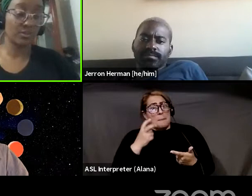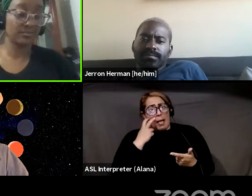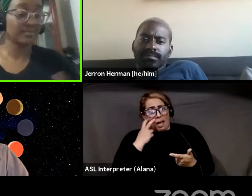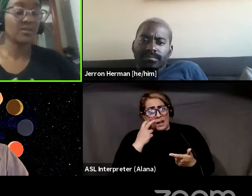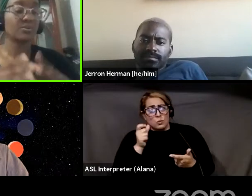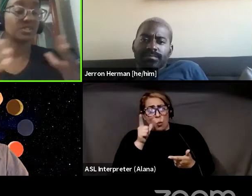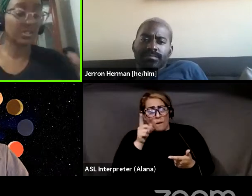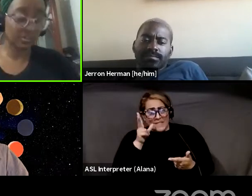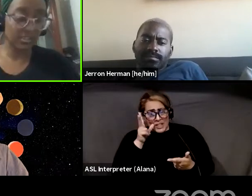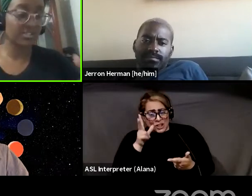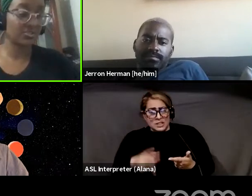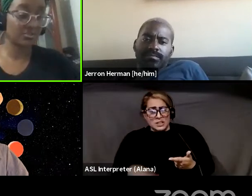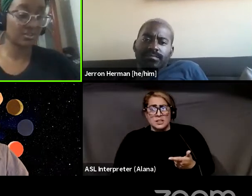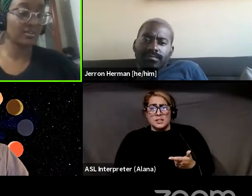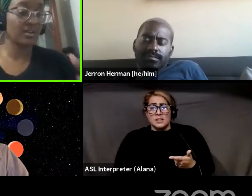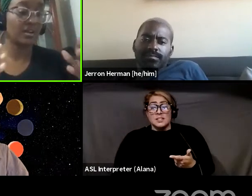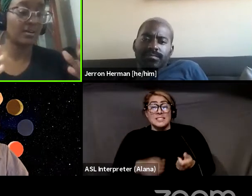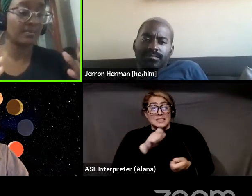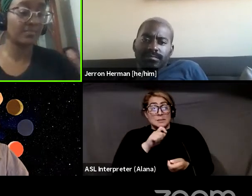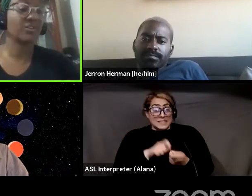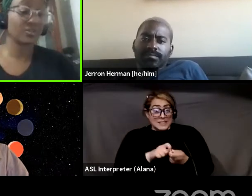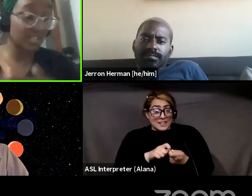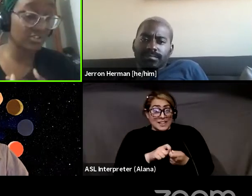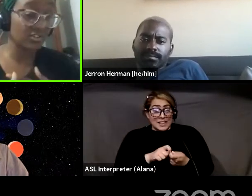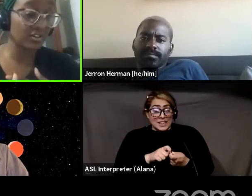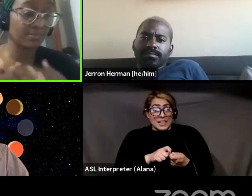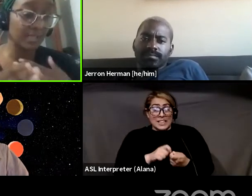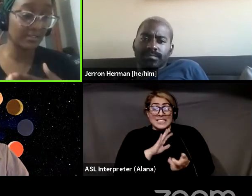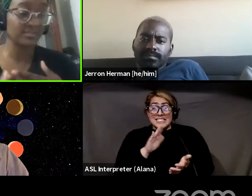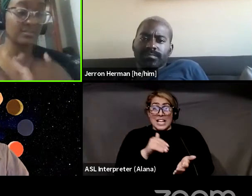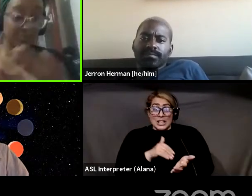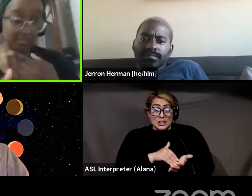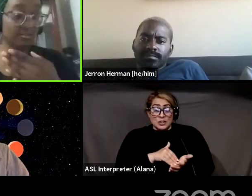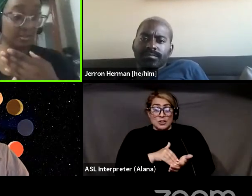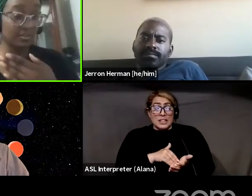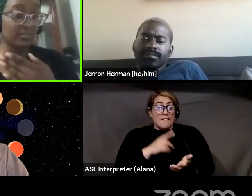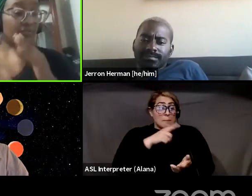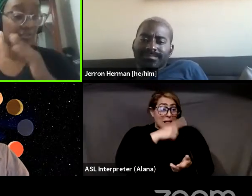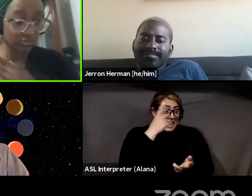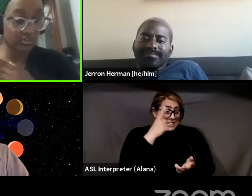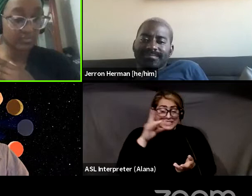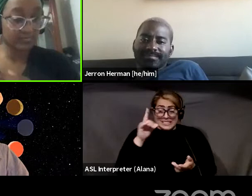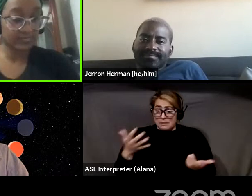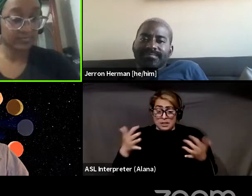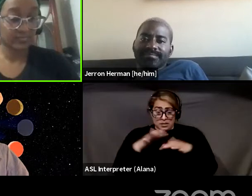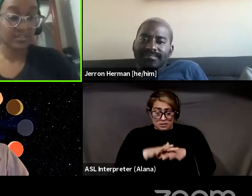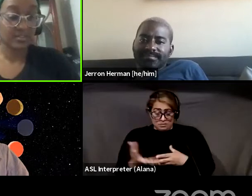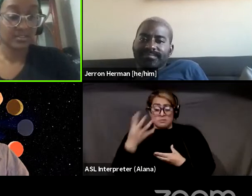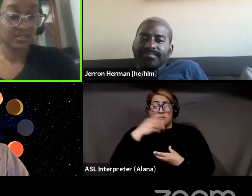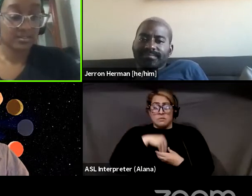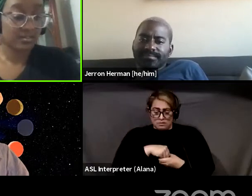for everyone, particularly centering the intersection of Blackness and disability for sure.